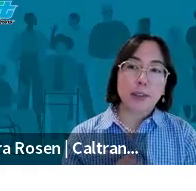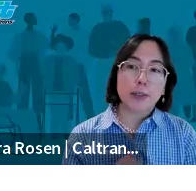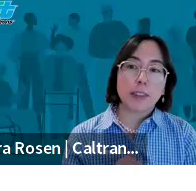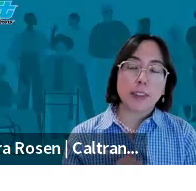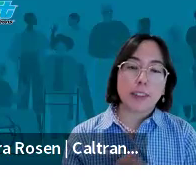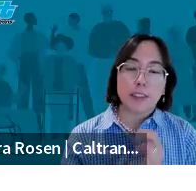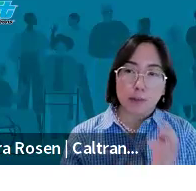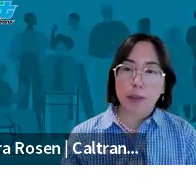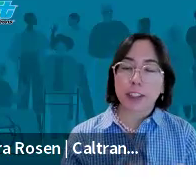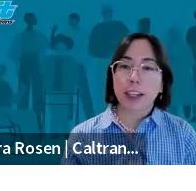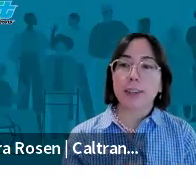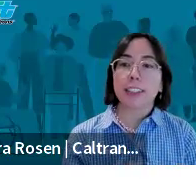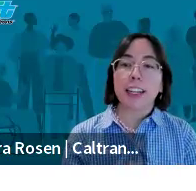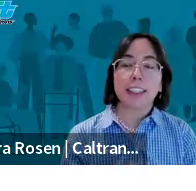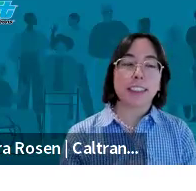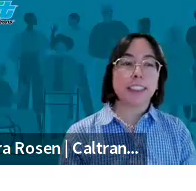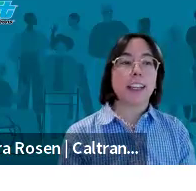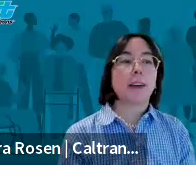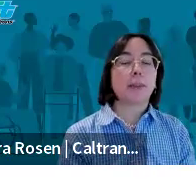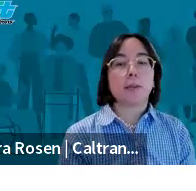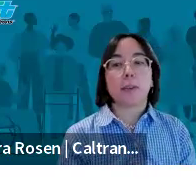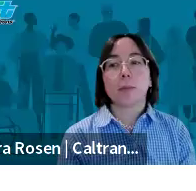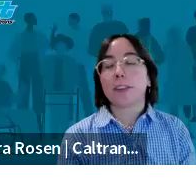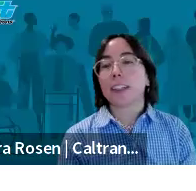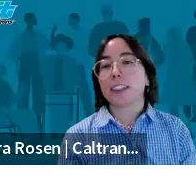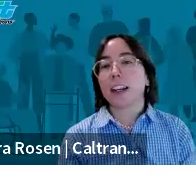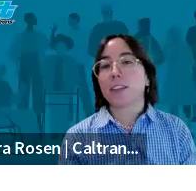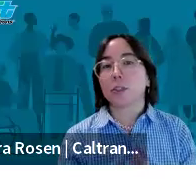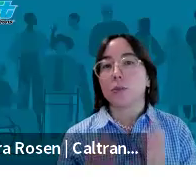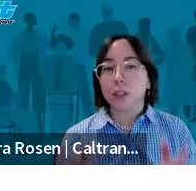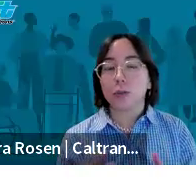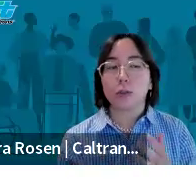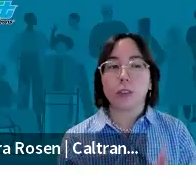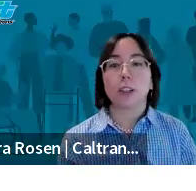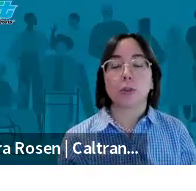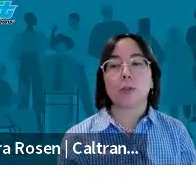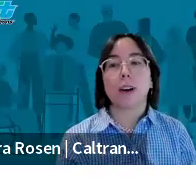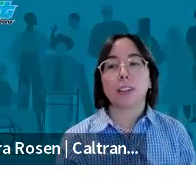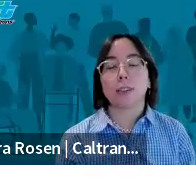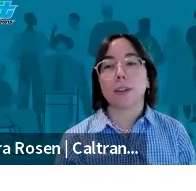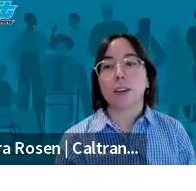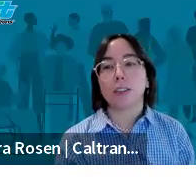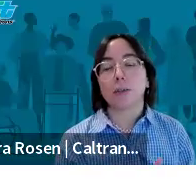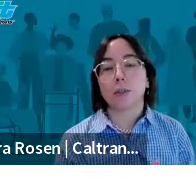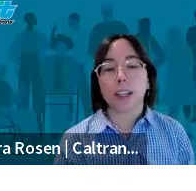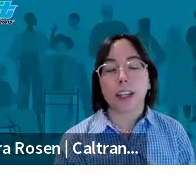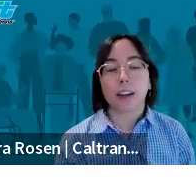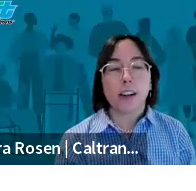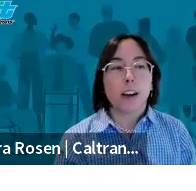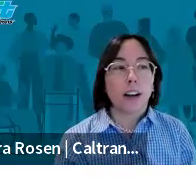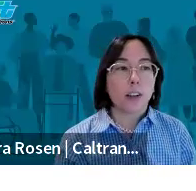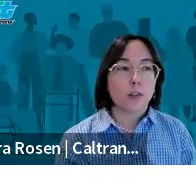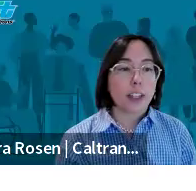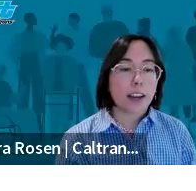And so what we're talking about today is the statewide playbook, but that's kind of just one tool in our toolbox. We are also